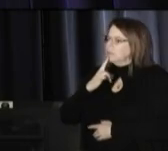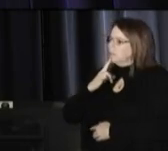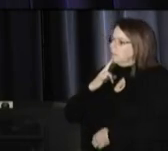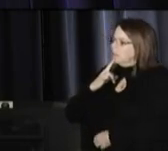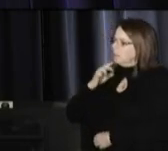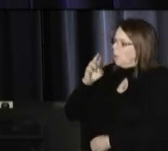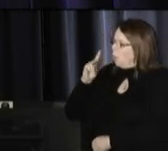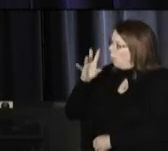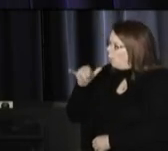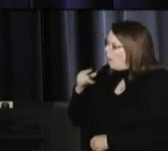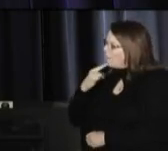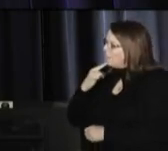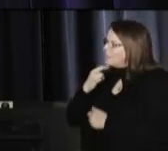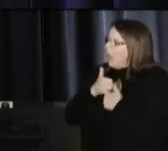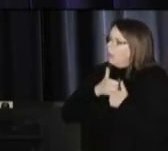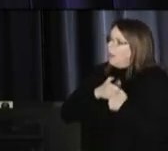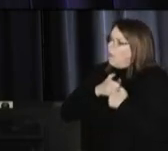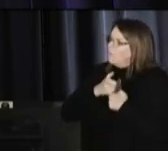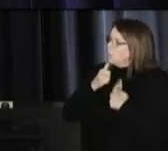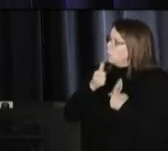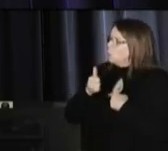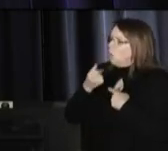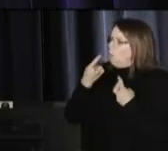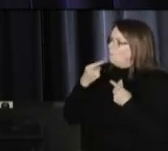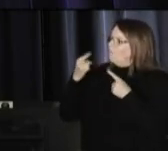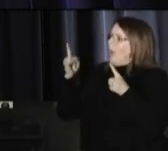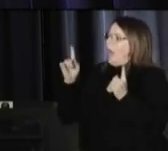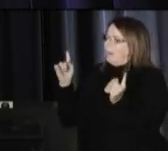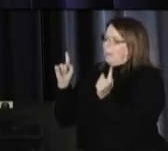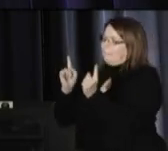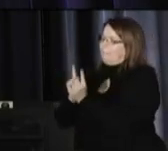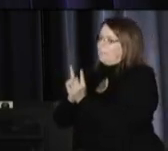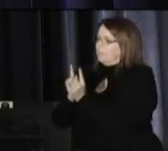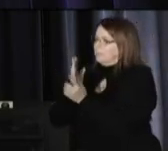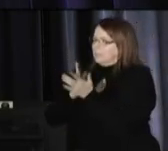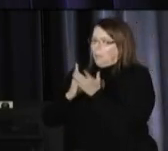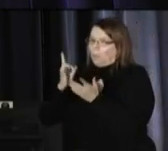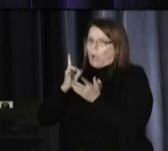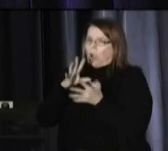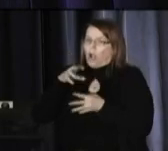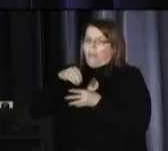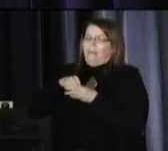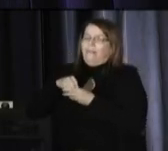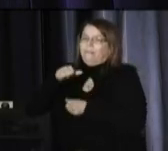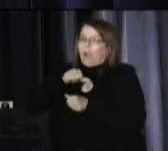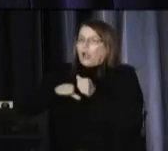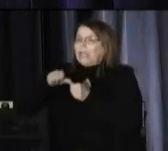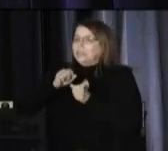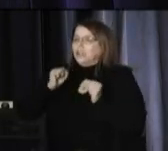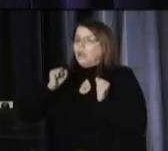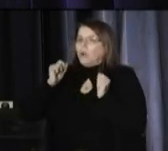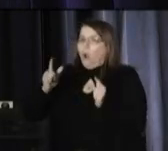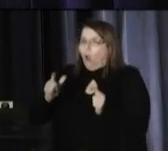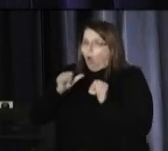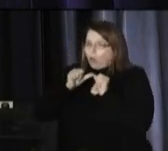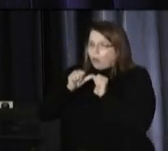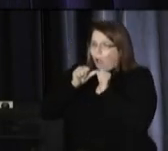said, lovers don't finally meet somewhere. They're in each other all along. Do you believe that?"